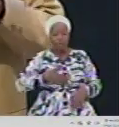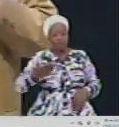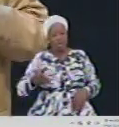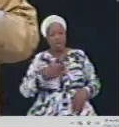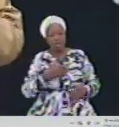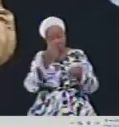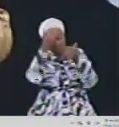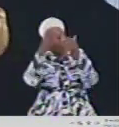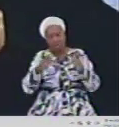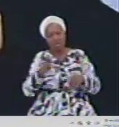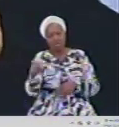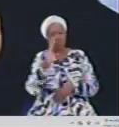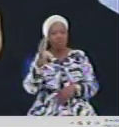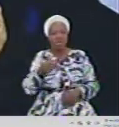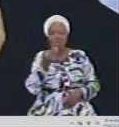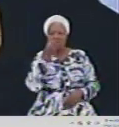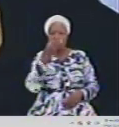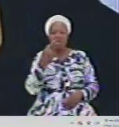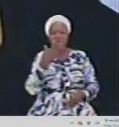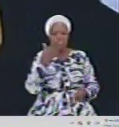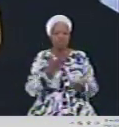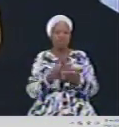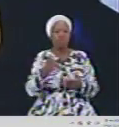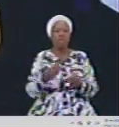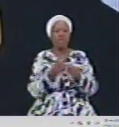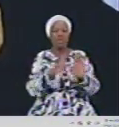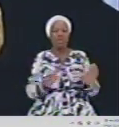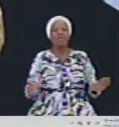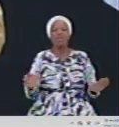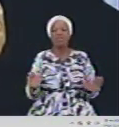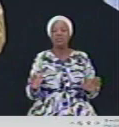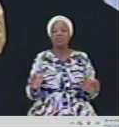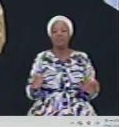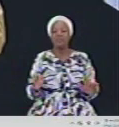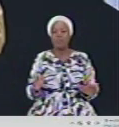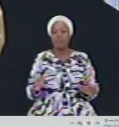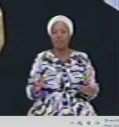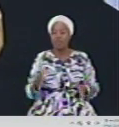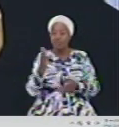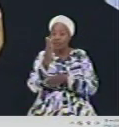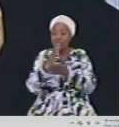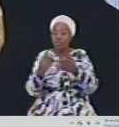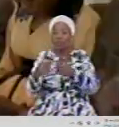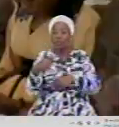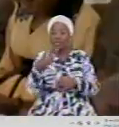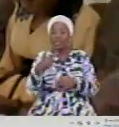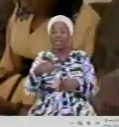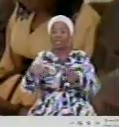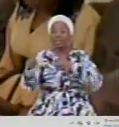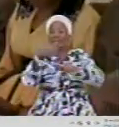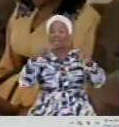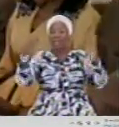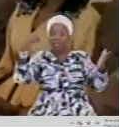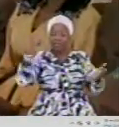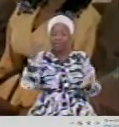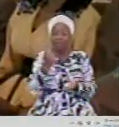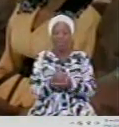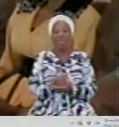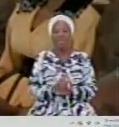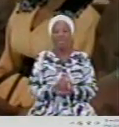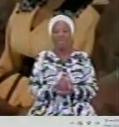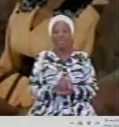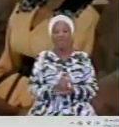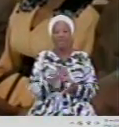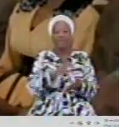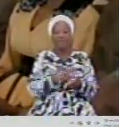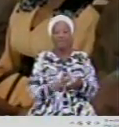shall eat the good of the land. Somebody say good amen. Amen. Look at verse